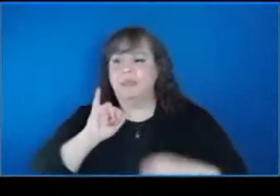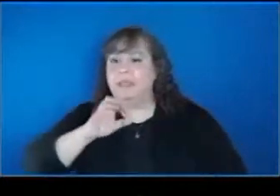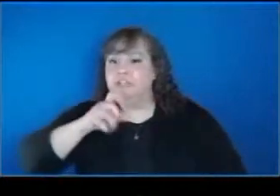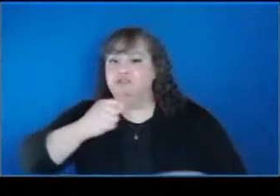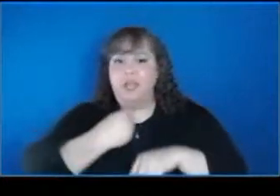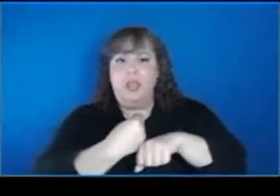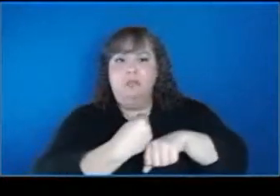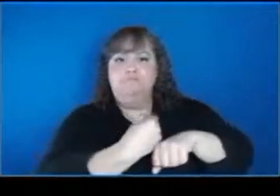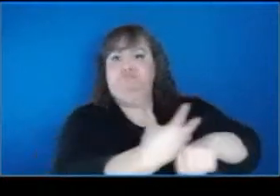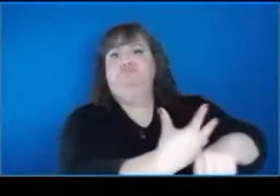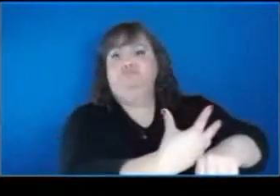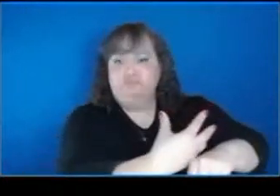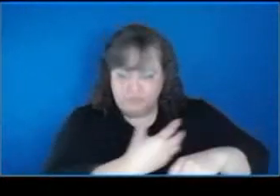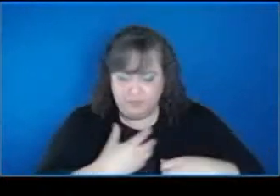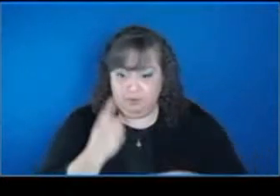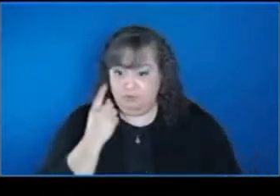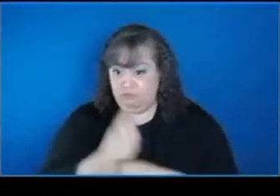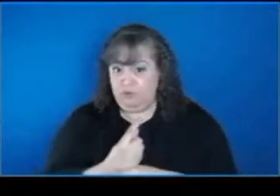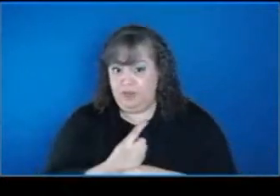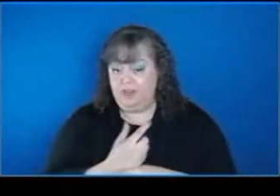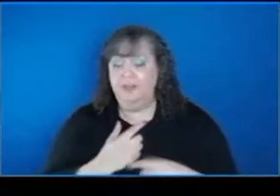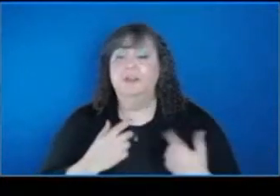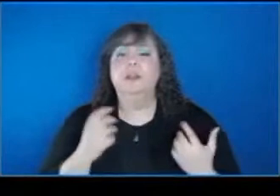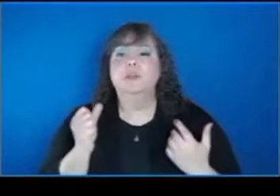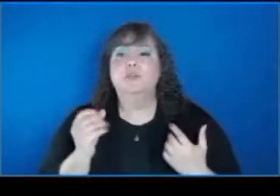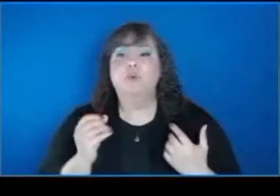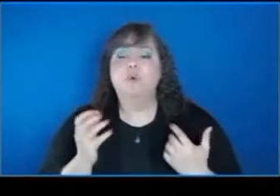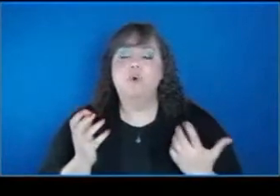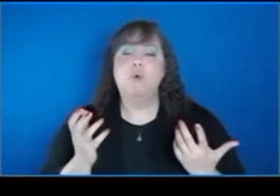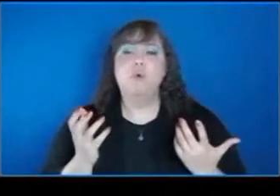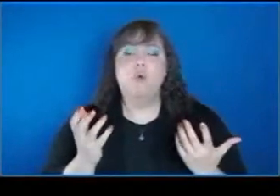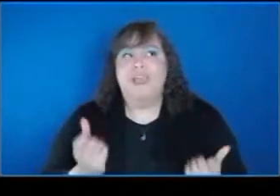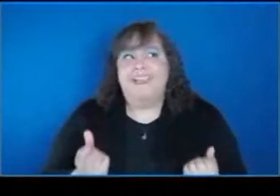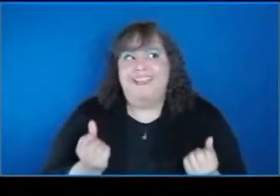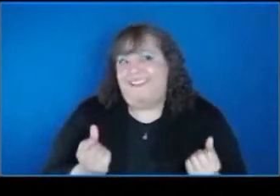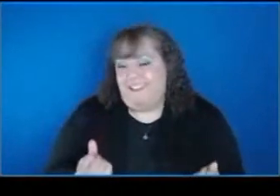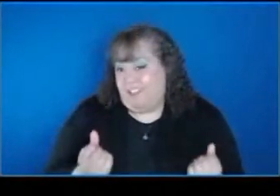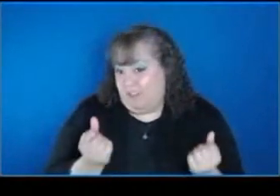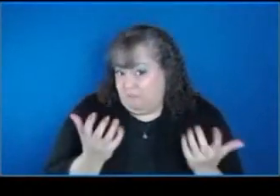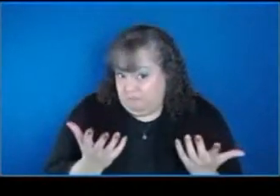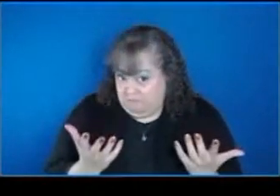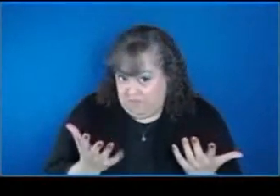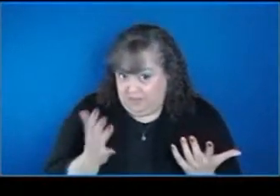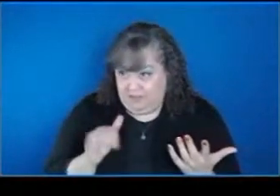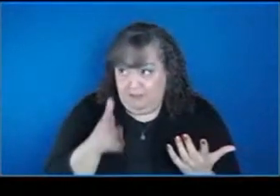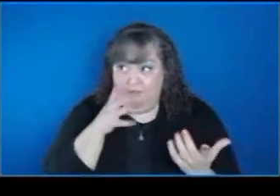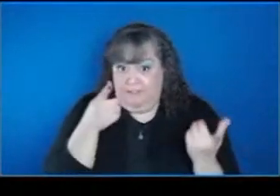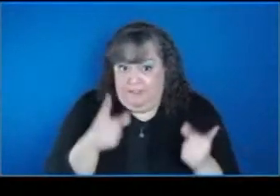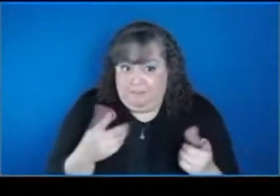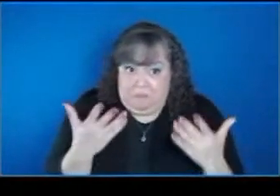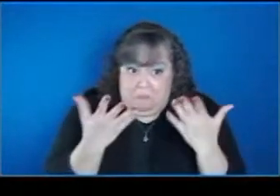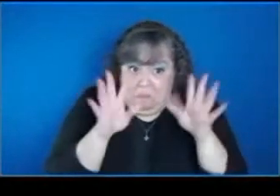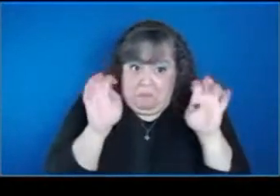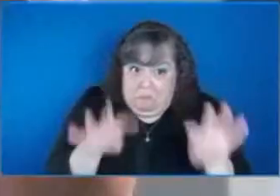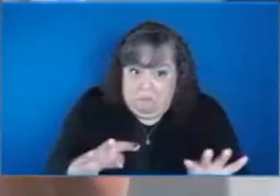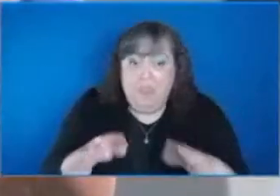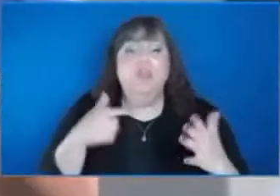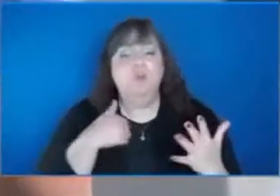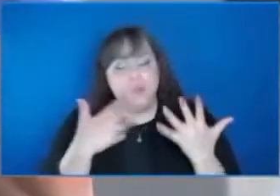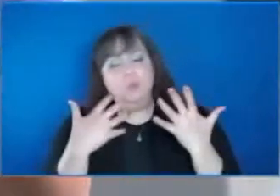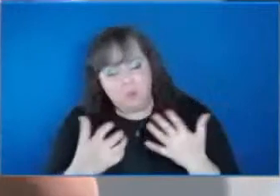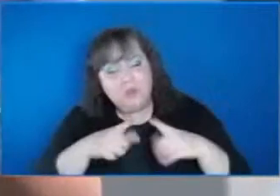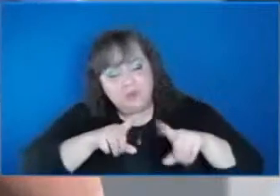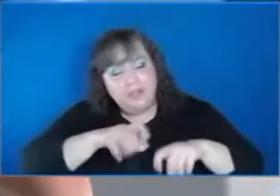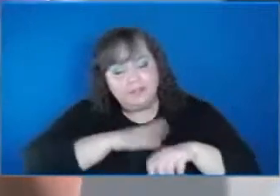right? The rocks shoot out from it in the other way. And but how much of that happens is one of the reasons that we want to do this test on a real asteroid too, because real asteroids